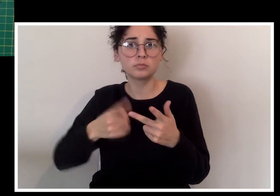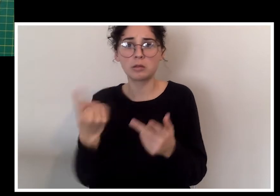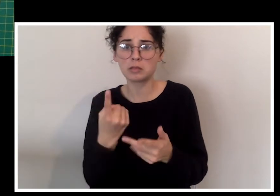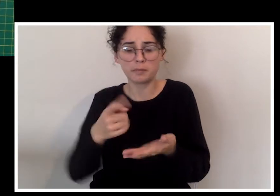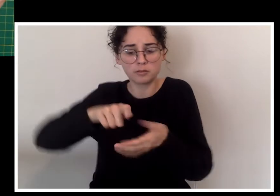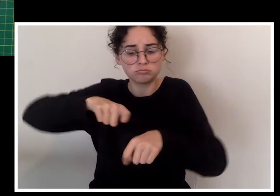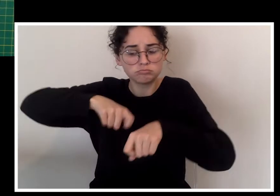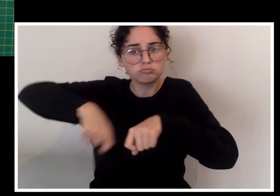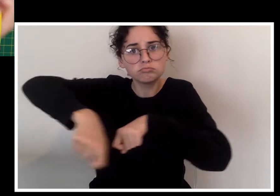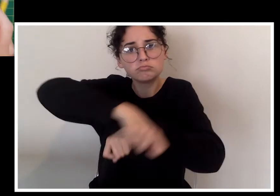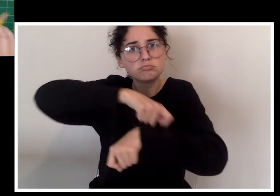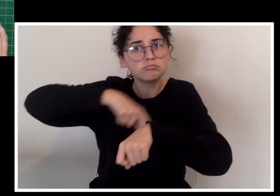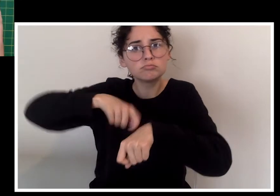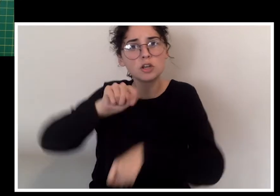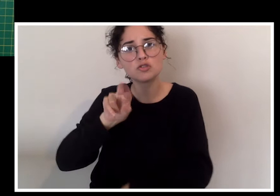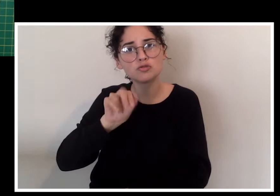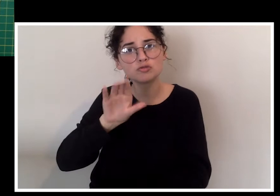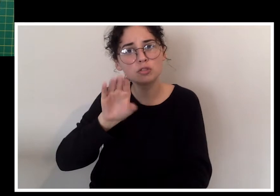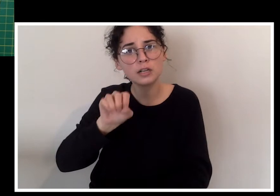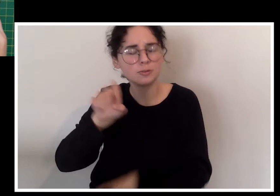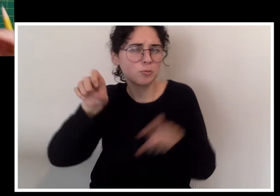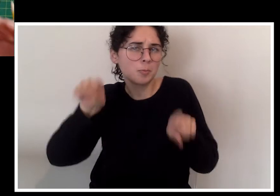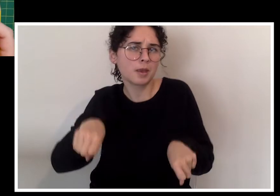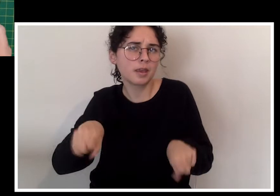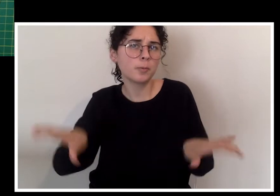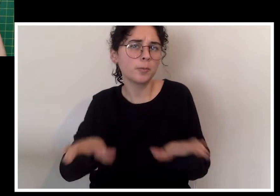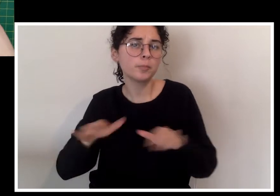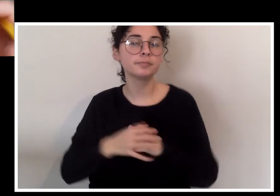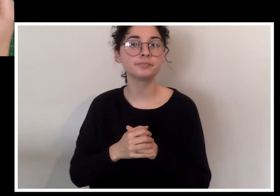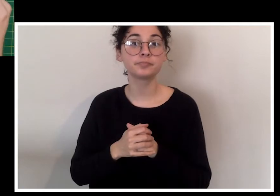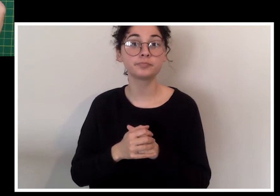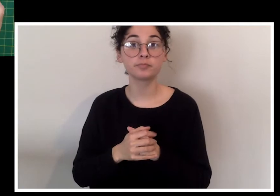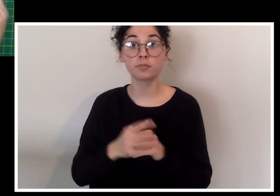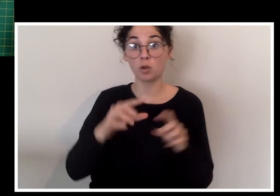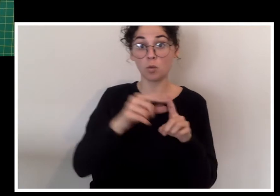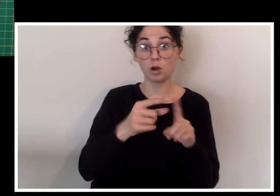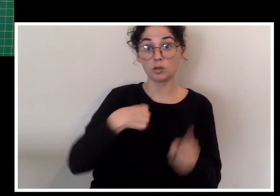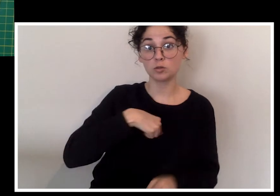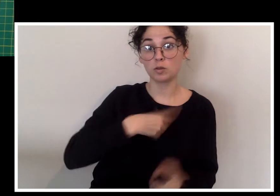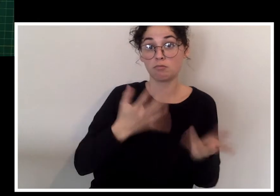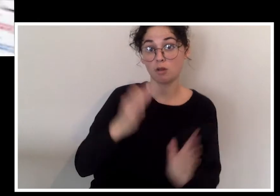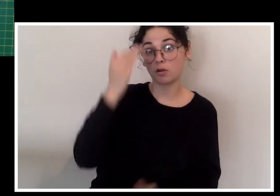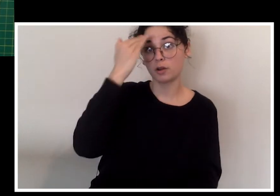do this. So we are going to be using some words that we know, some words that we don't know.